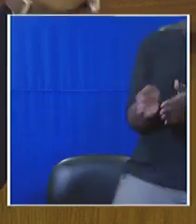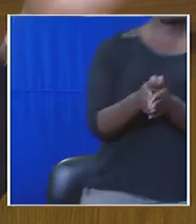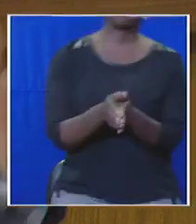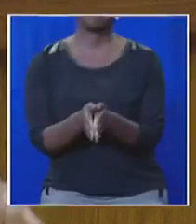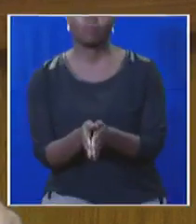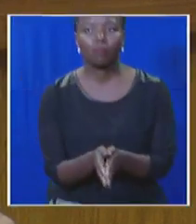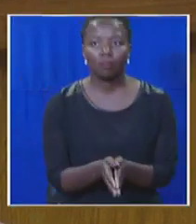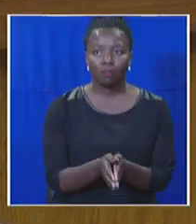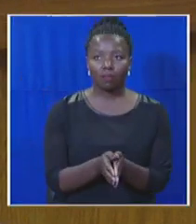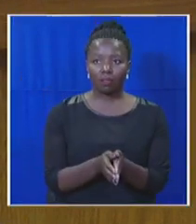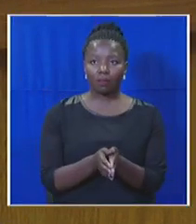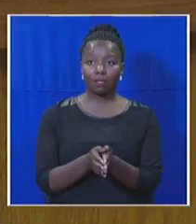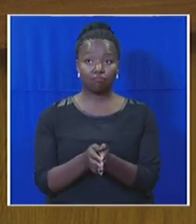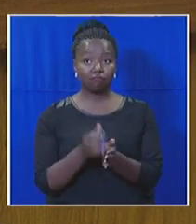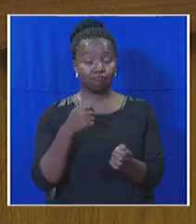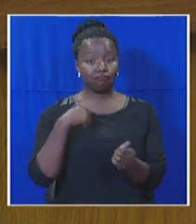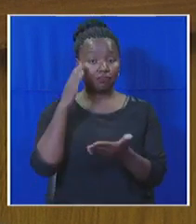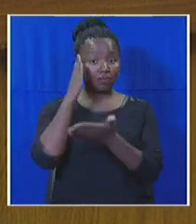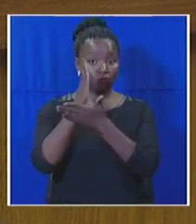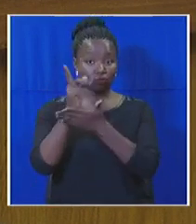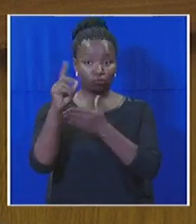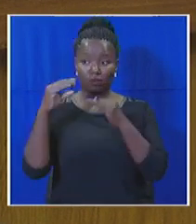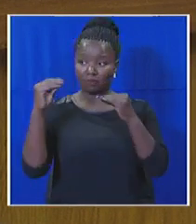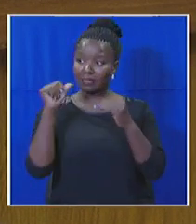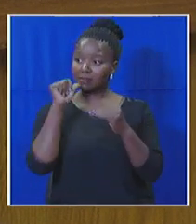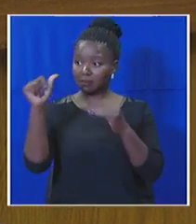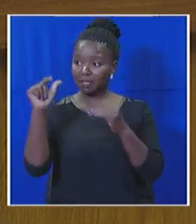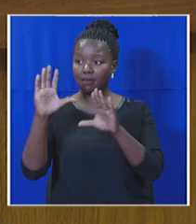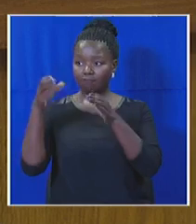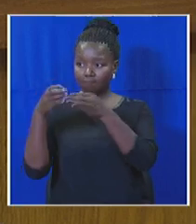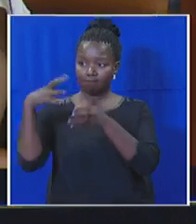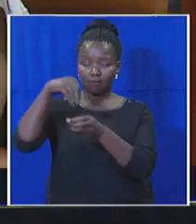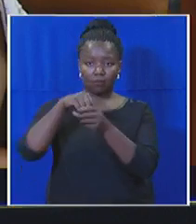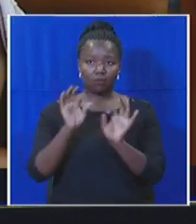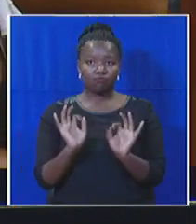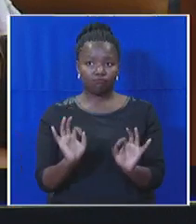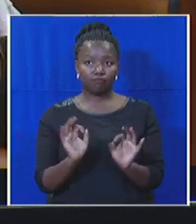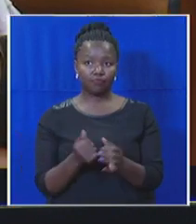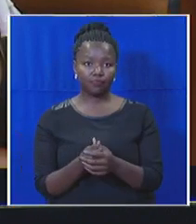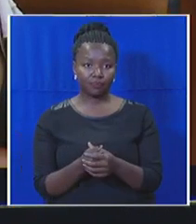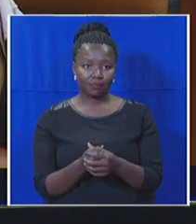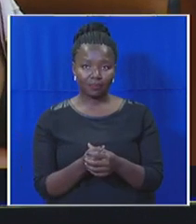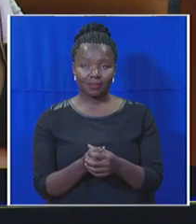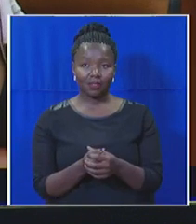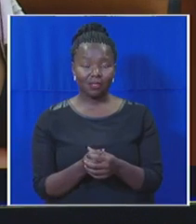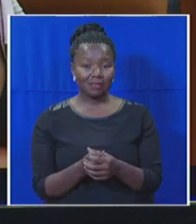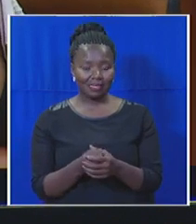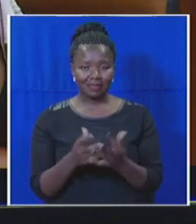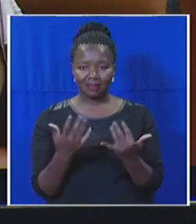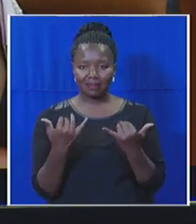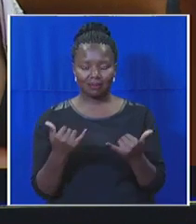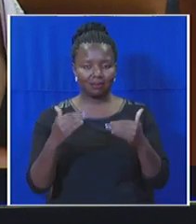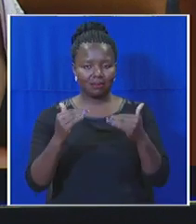will fall under that category. Thank you very much, Madam Chair. We now come to question